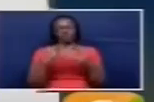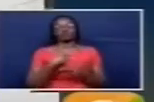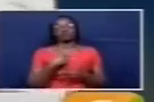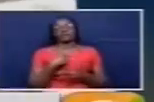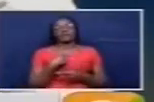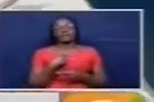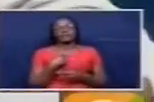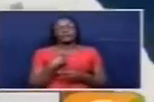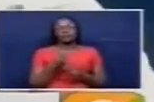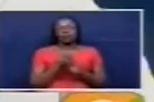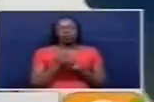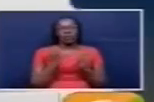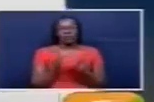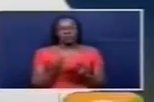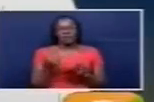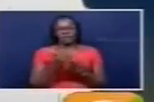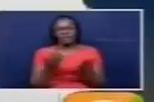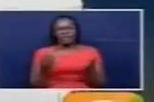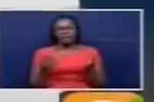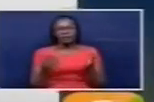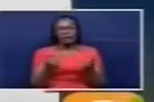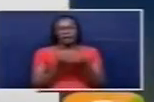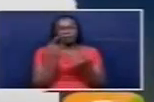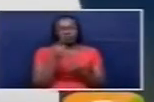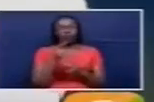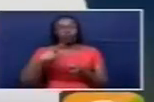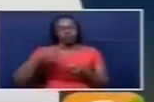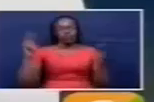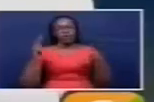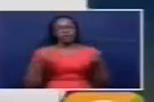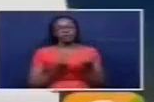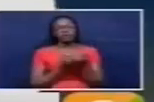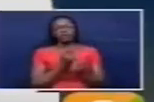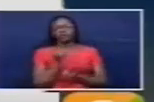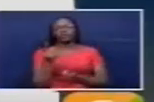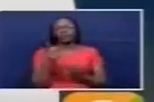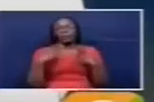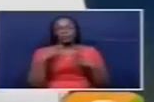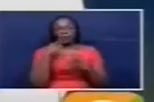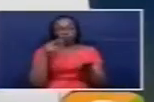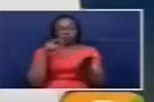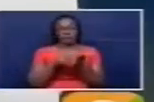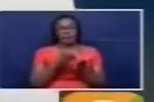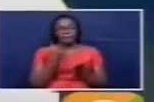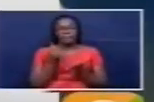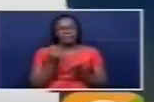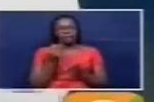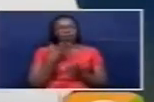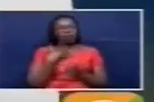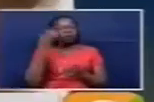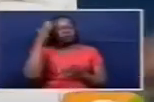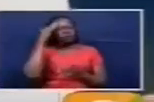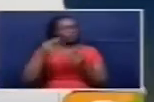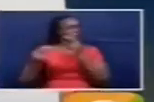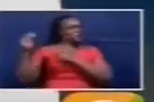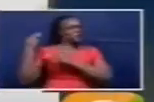party that cares for the people, is going to be there for you. So you have to ask yourself, the people who are vying, what's your track record? Where do you come from? If you're rich, where did you